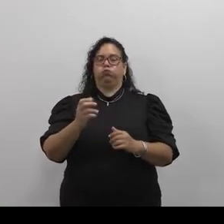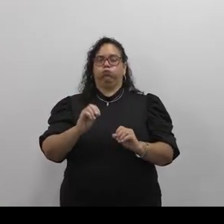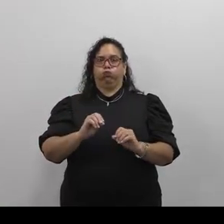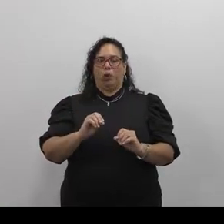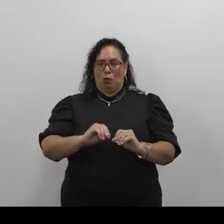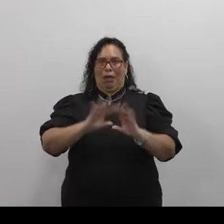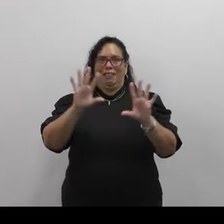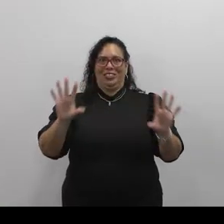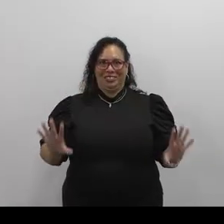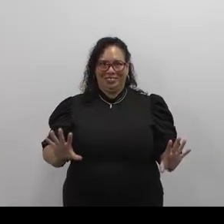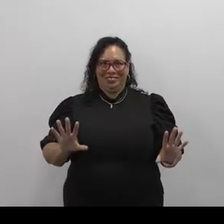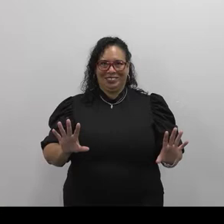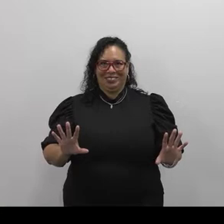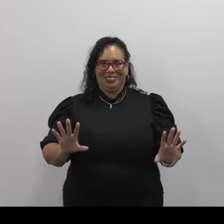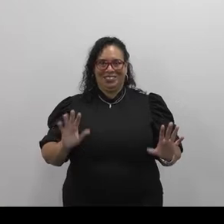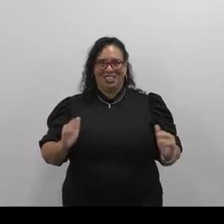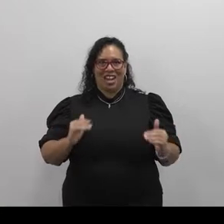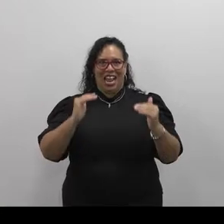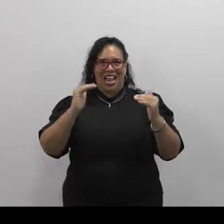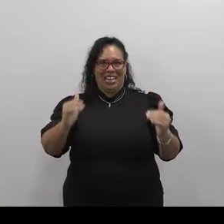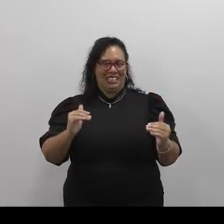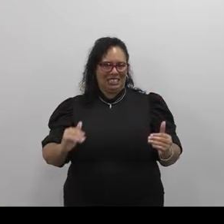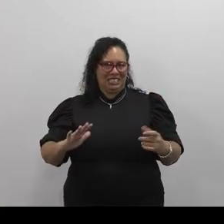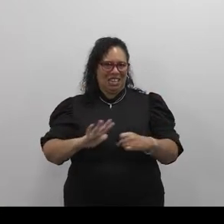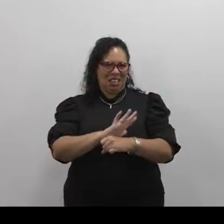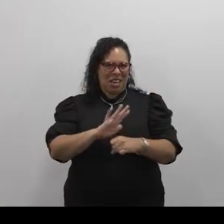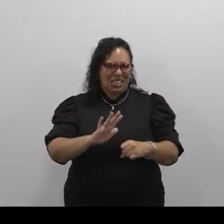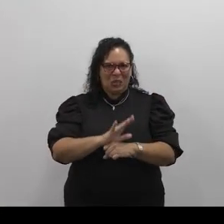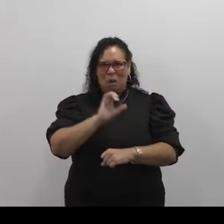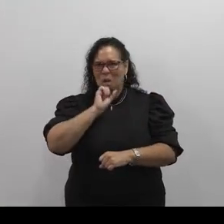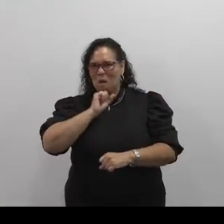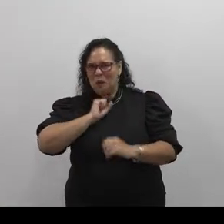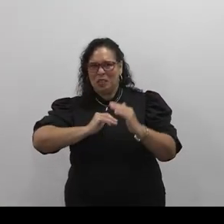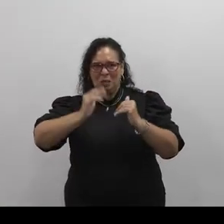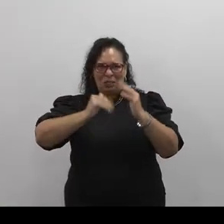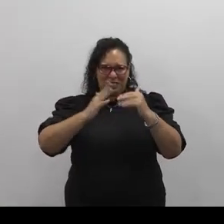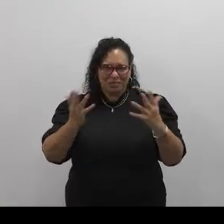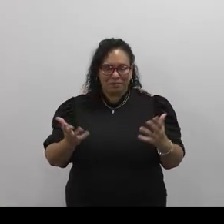of excess capacity, older facilities, and so forth.